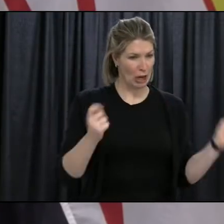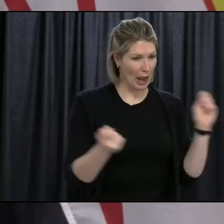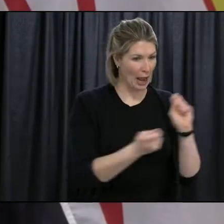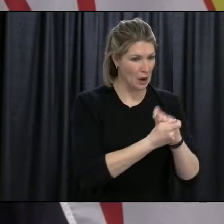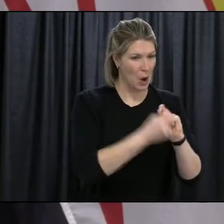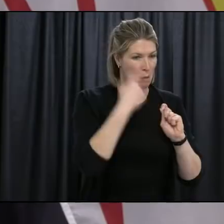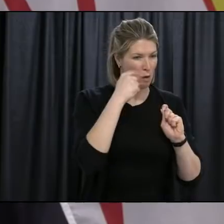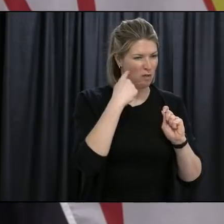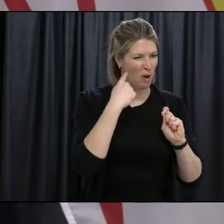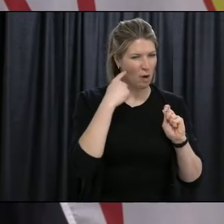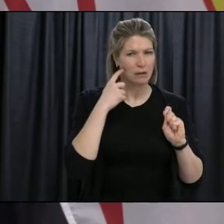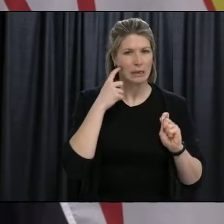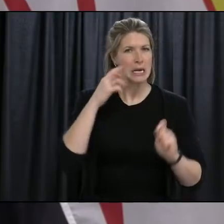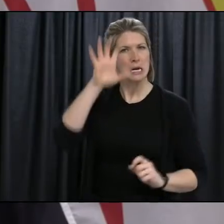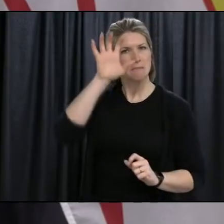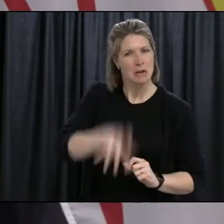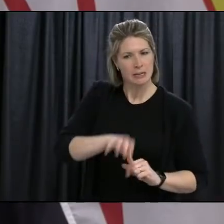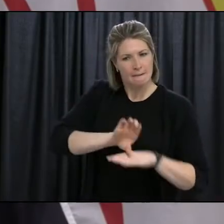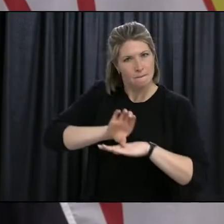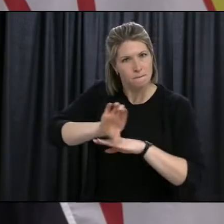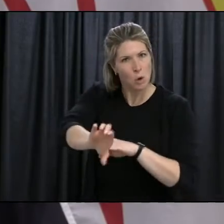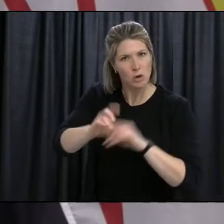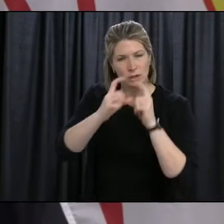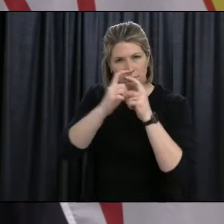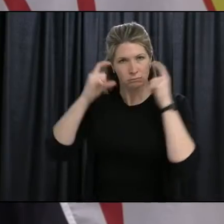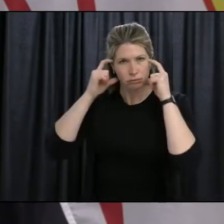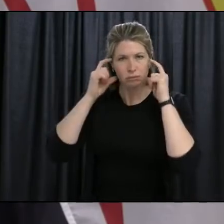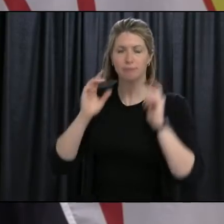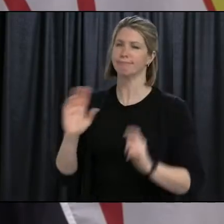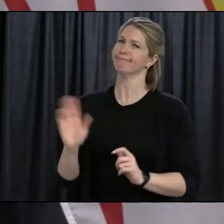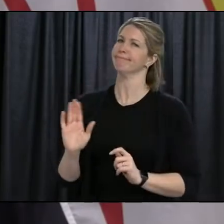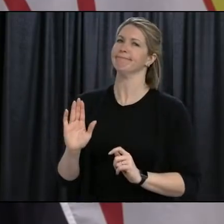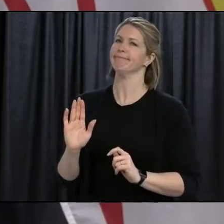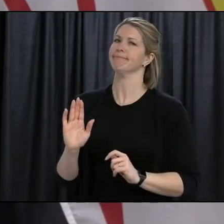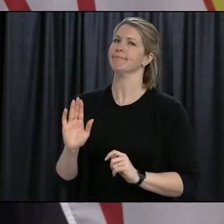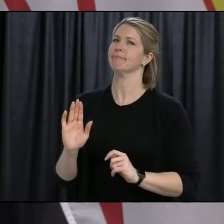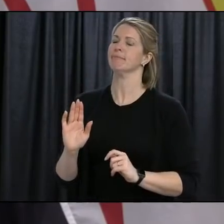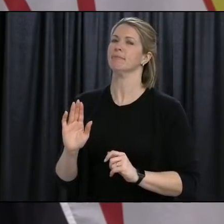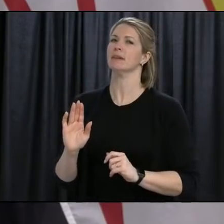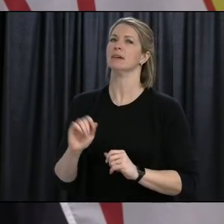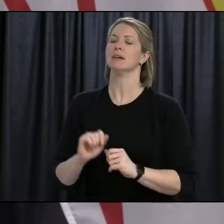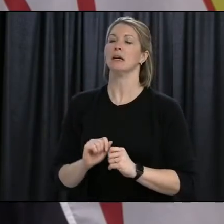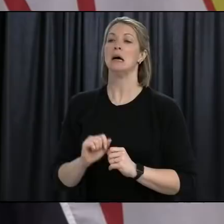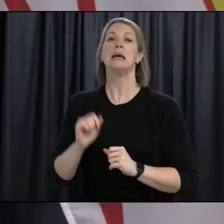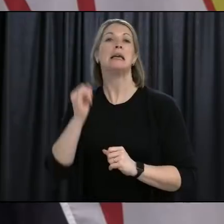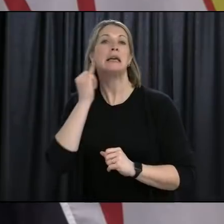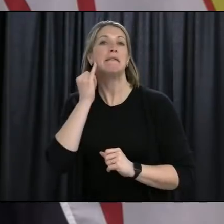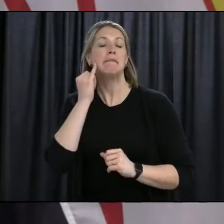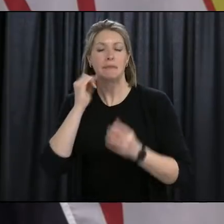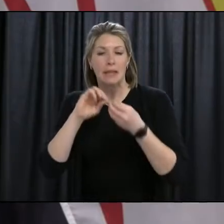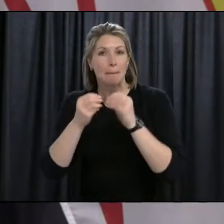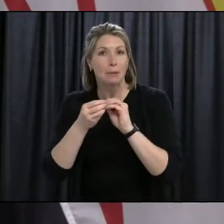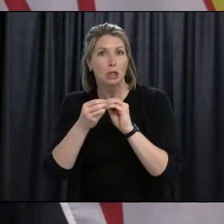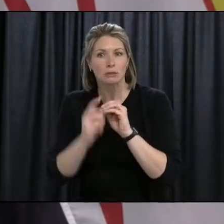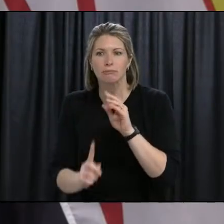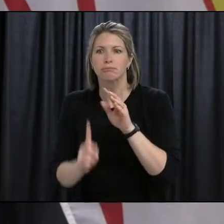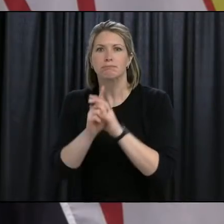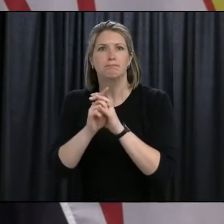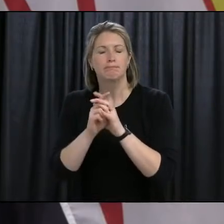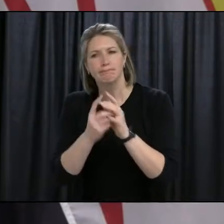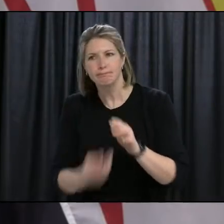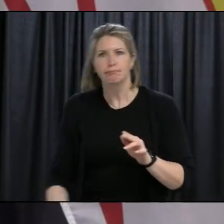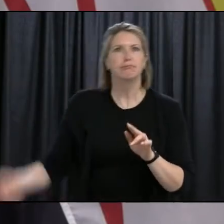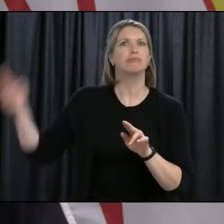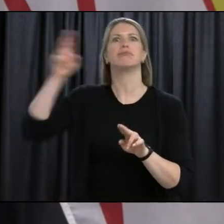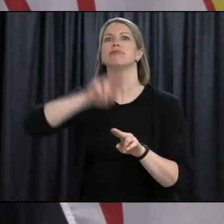to keep things as they are. If things radically change in our epidemiology, then those are things we'll have to consider, but